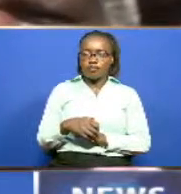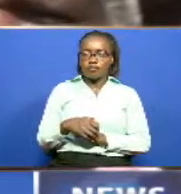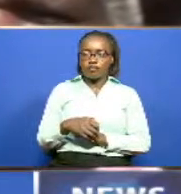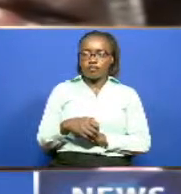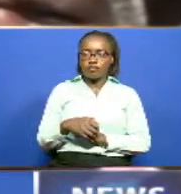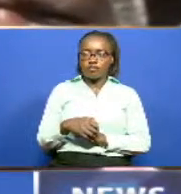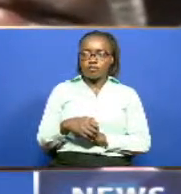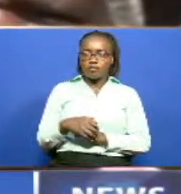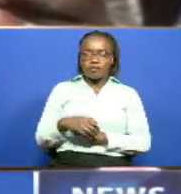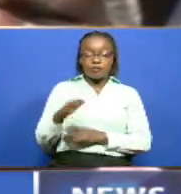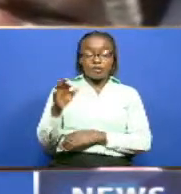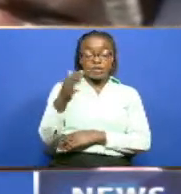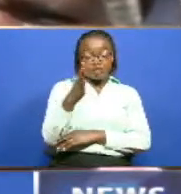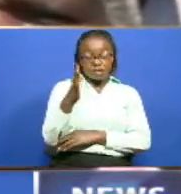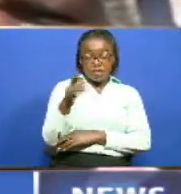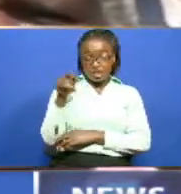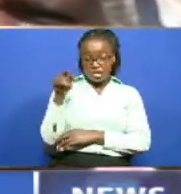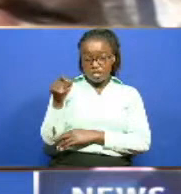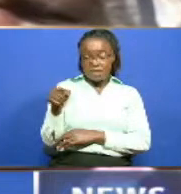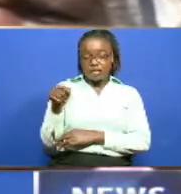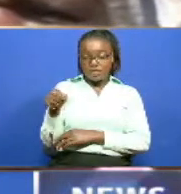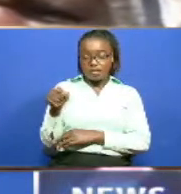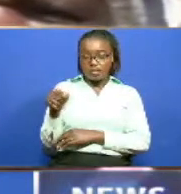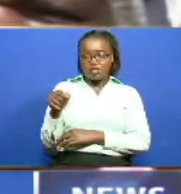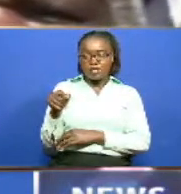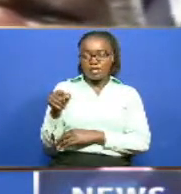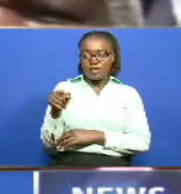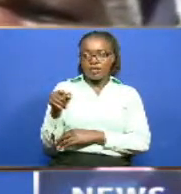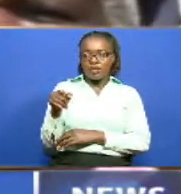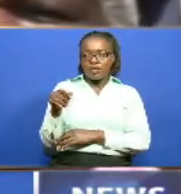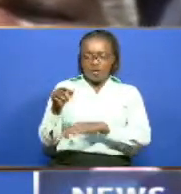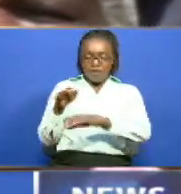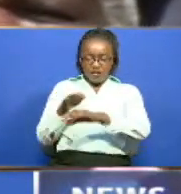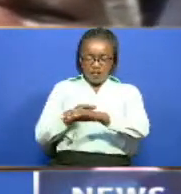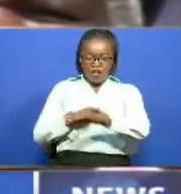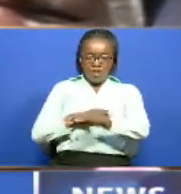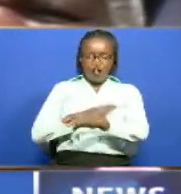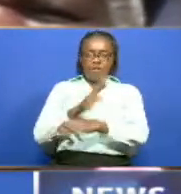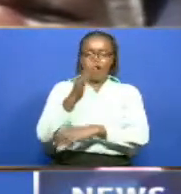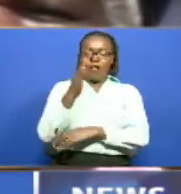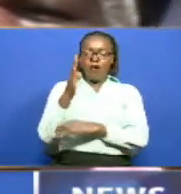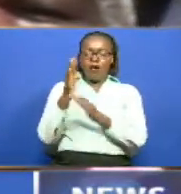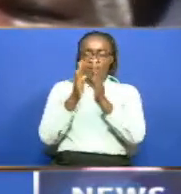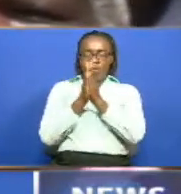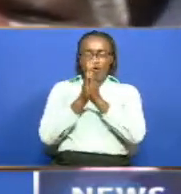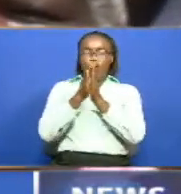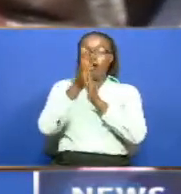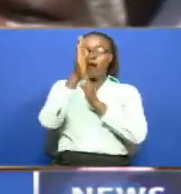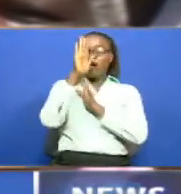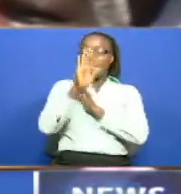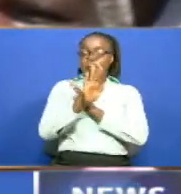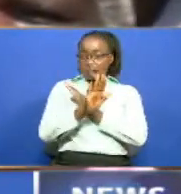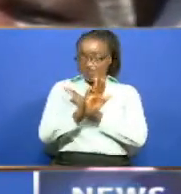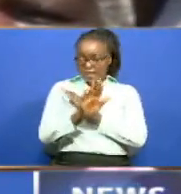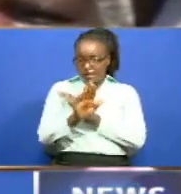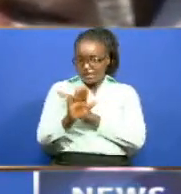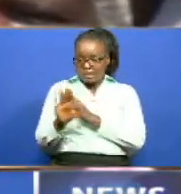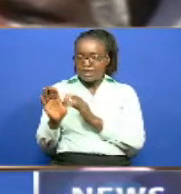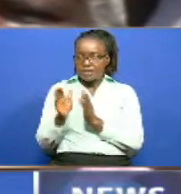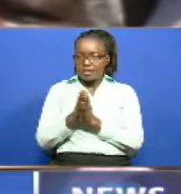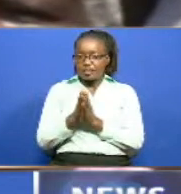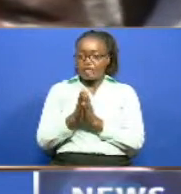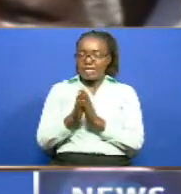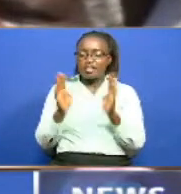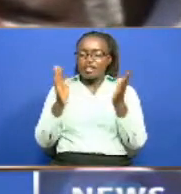Hii mti inaitwa Mugumo ndio ilikuwa mti ya Wakikuyu ya kuombea Mungu, ya kufanyia